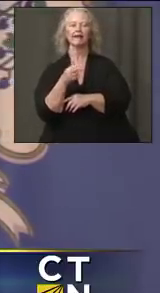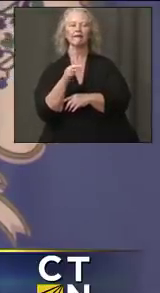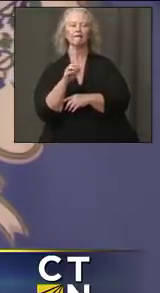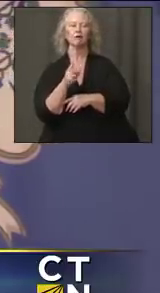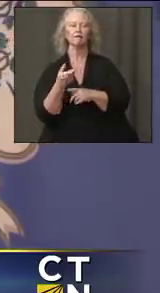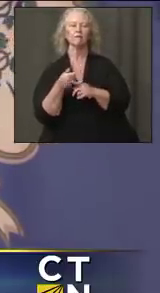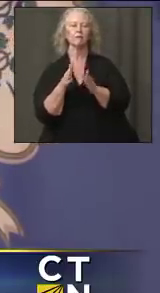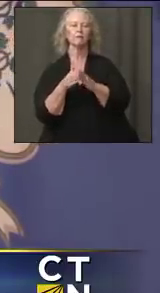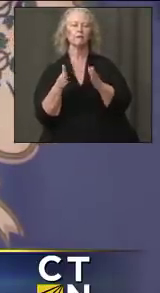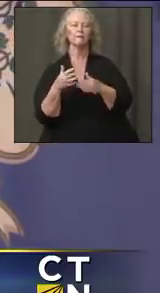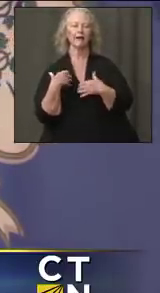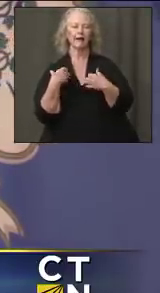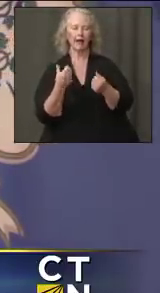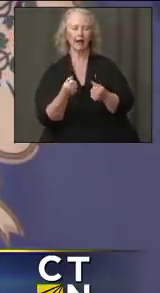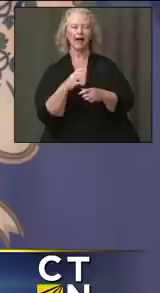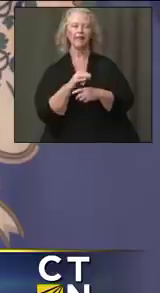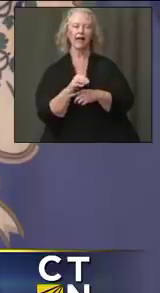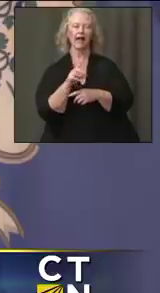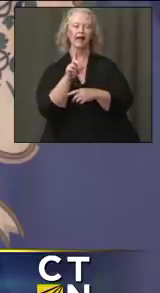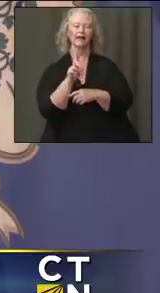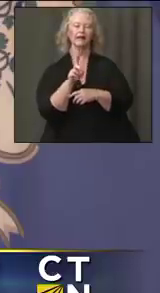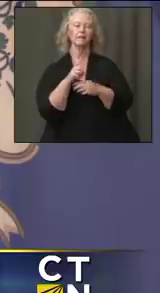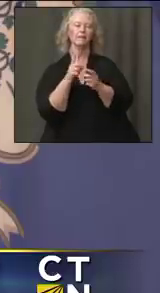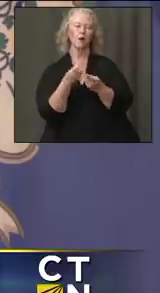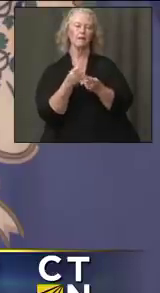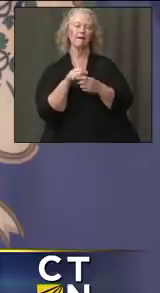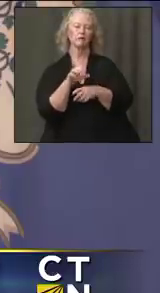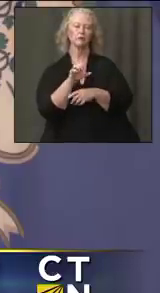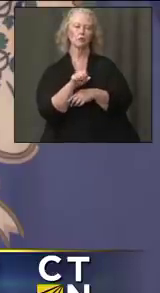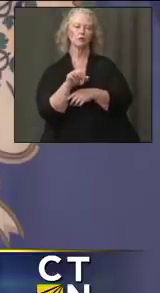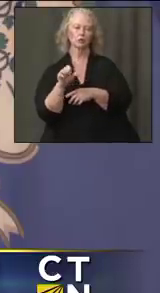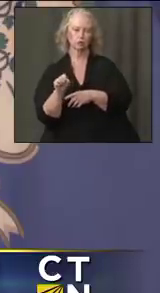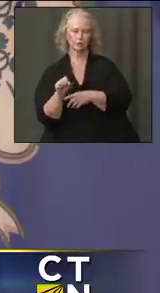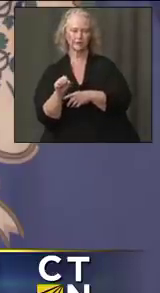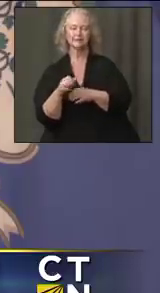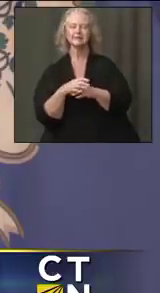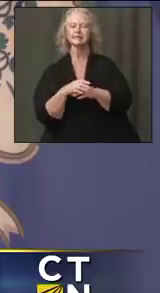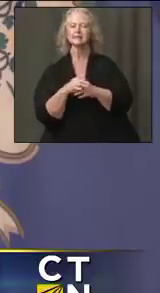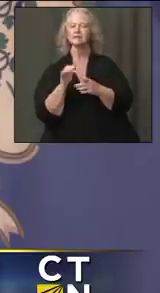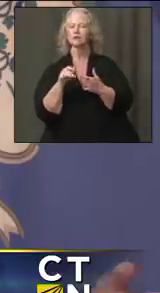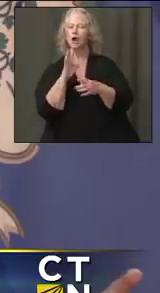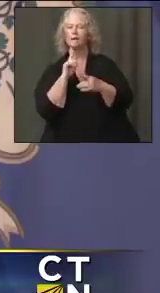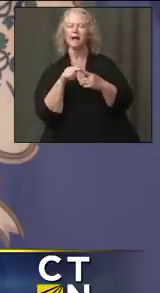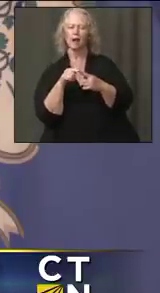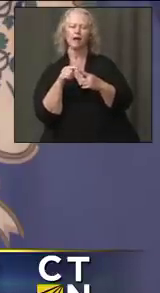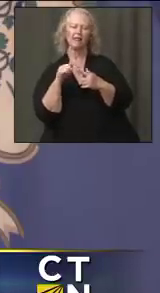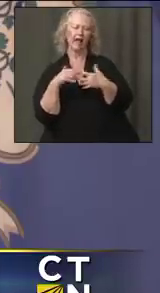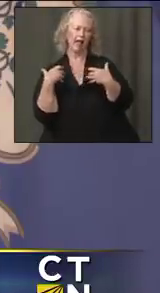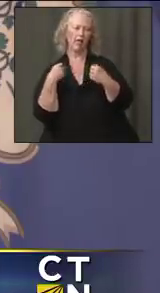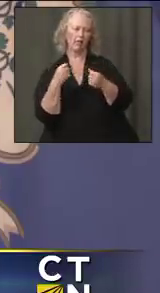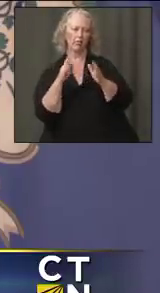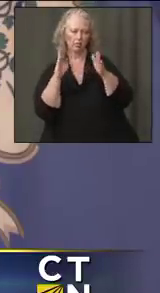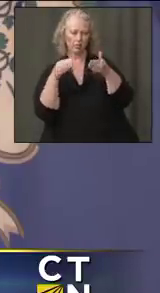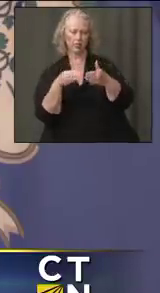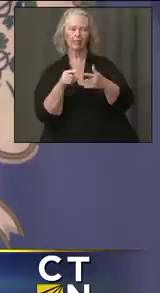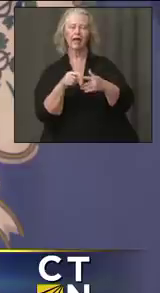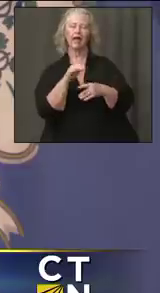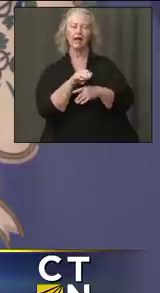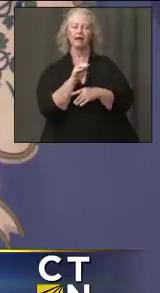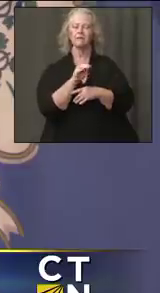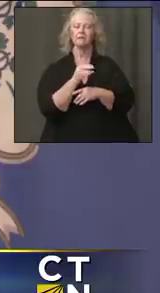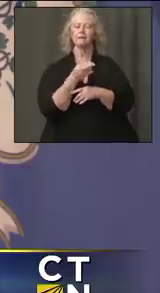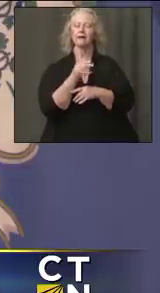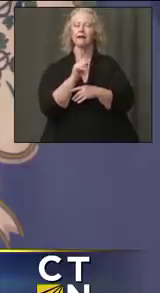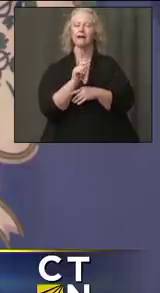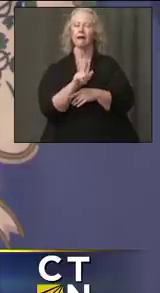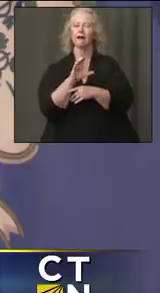well as Department of Social Services on the health implications of what we're trying to do. And Miguel Cardona, our great